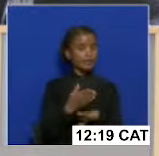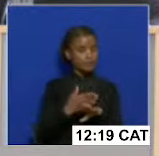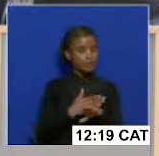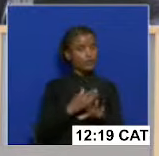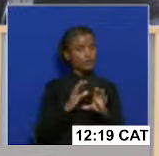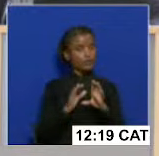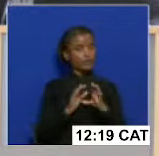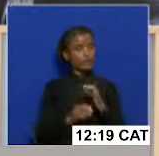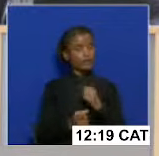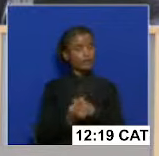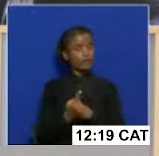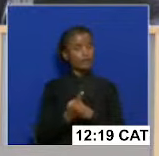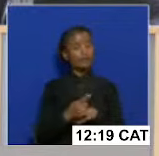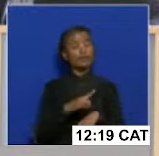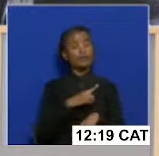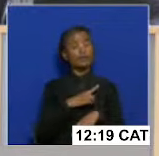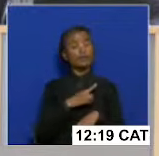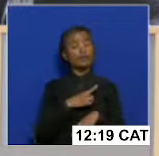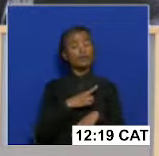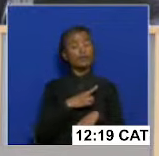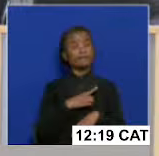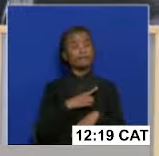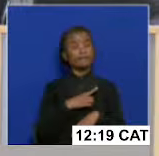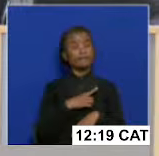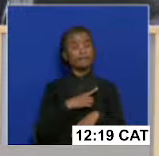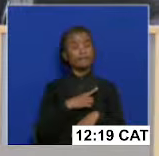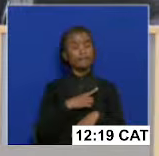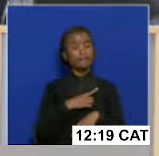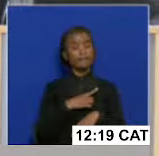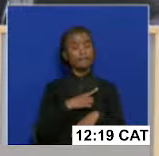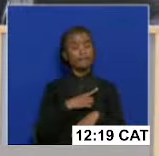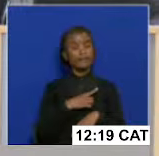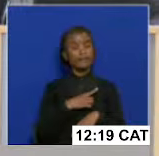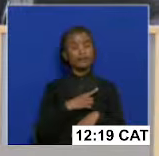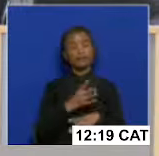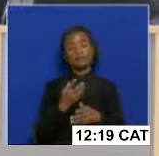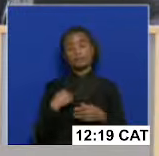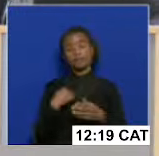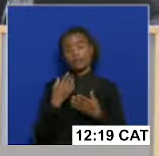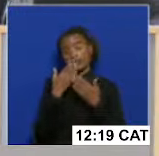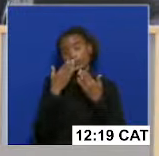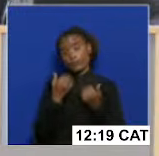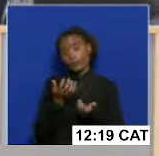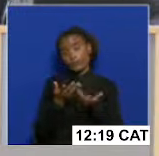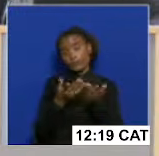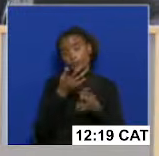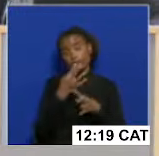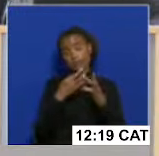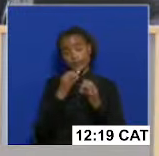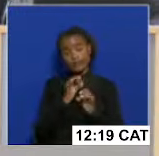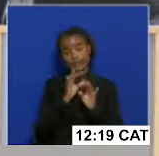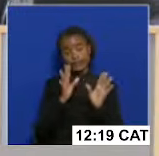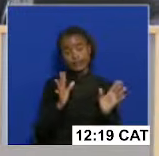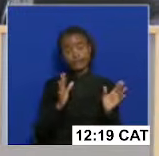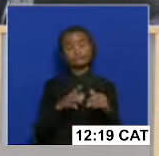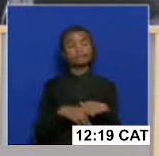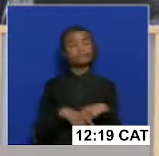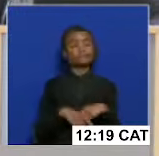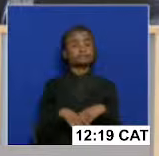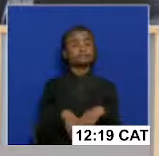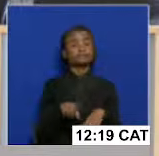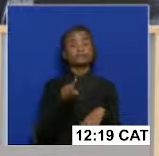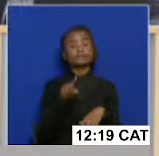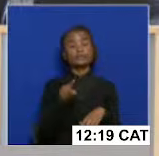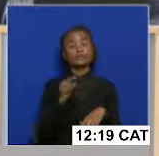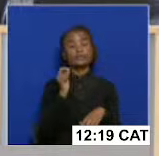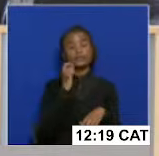Because it appears here, and I don't know, so you will clarify this for us. It appears that the two of you would have arranged to